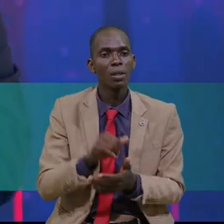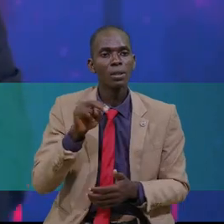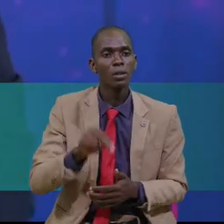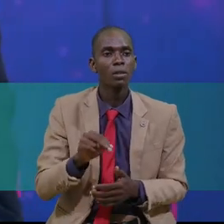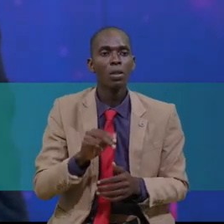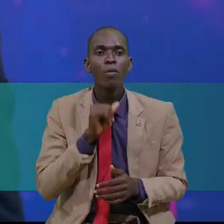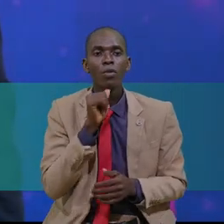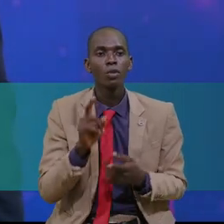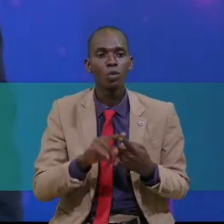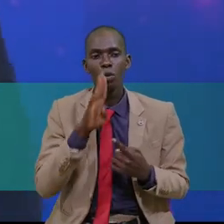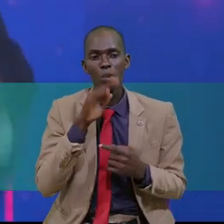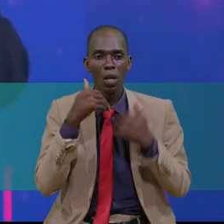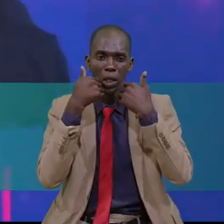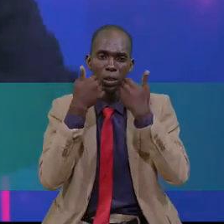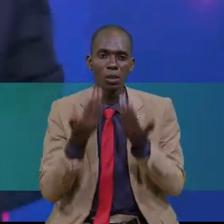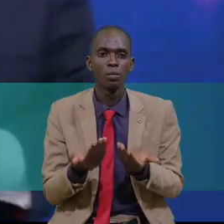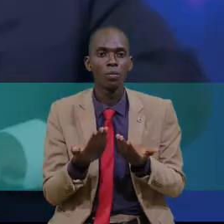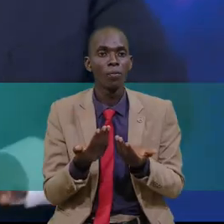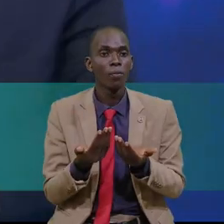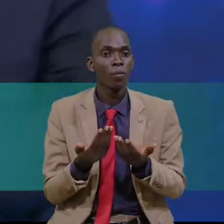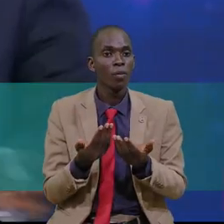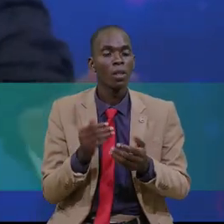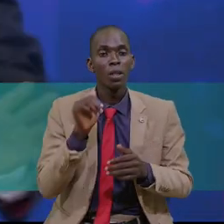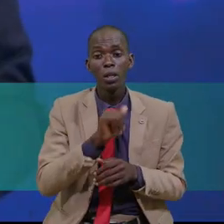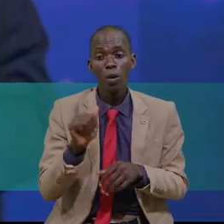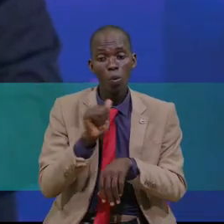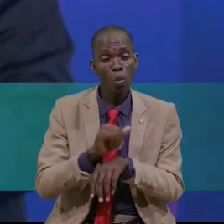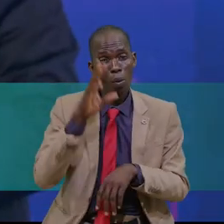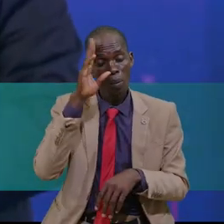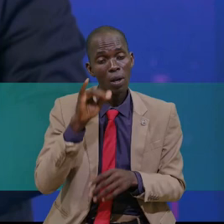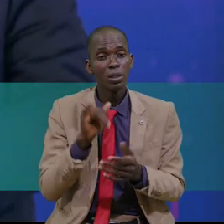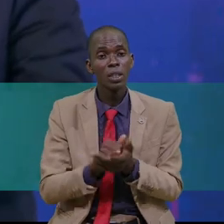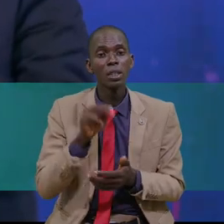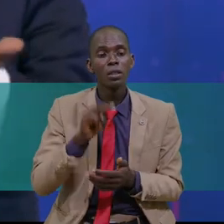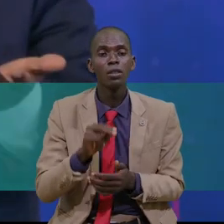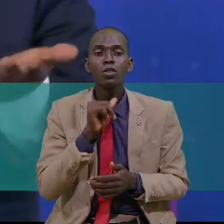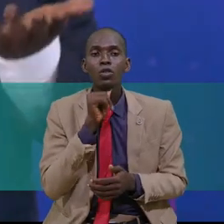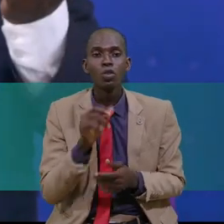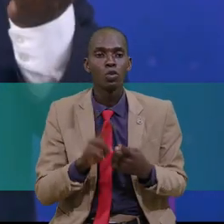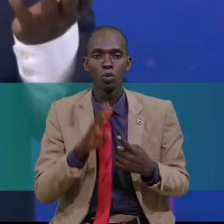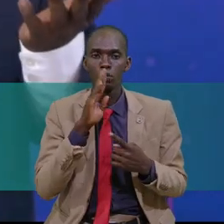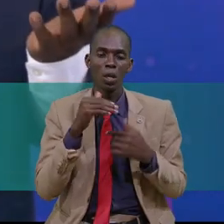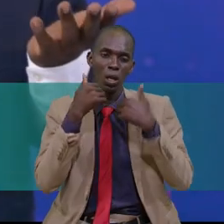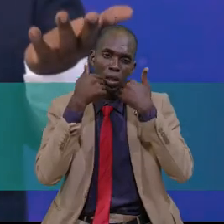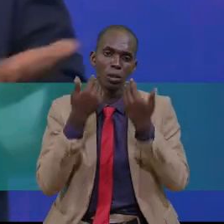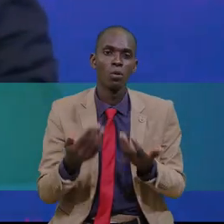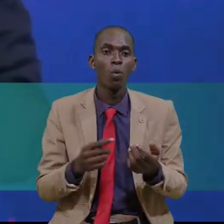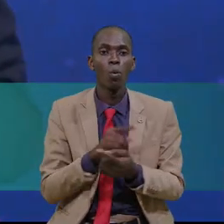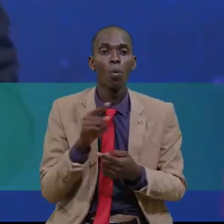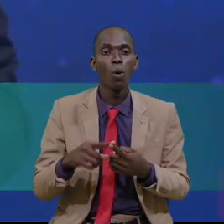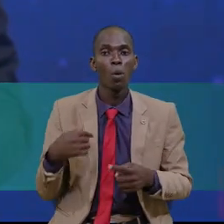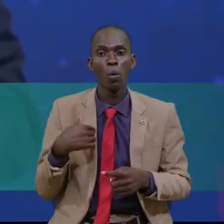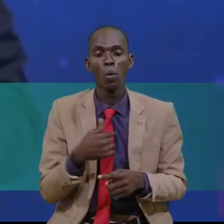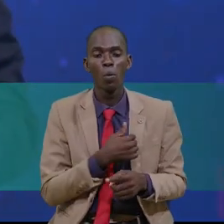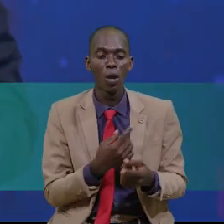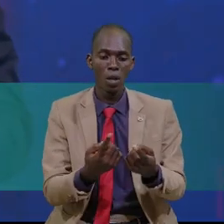not to be ashamed. A workman that needeth not to be ashamed. When we come